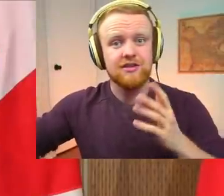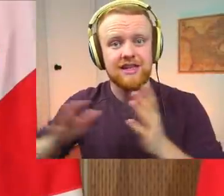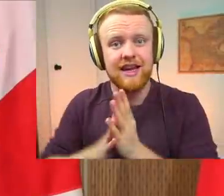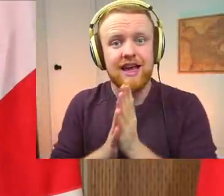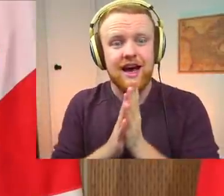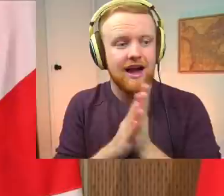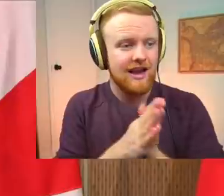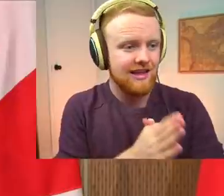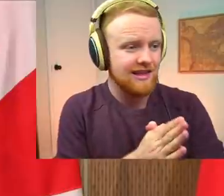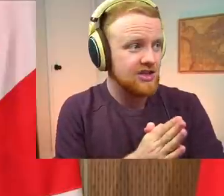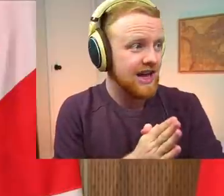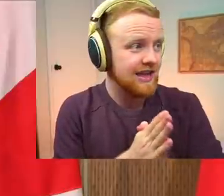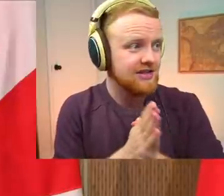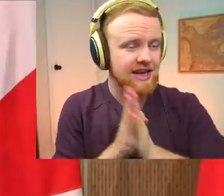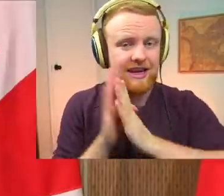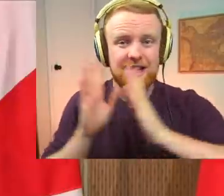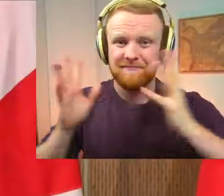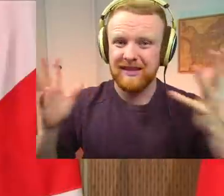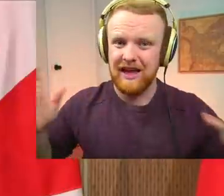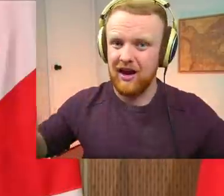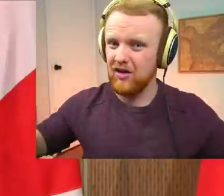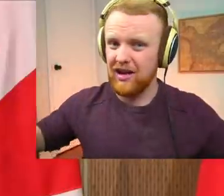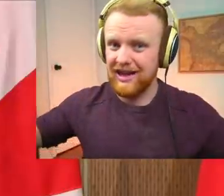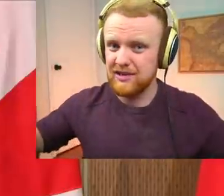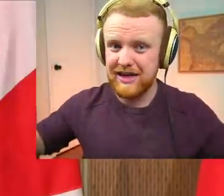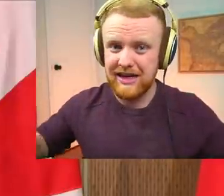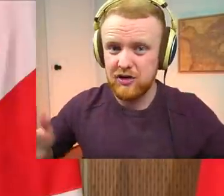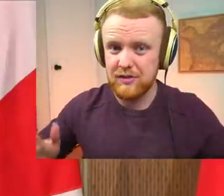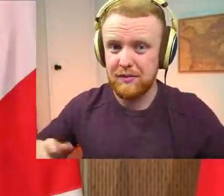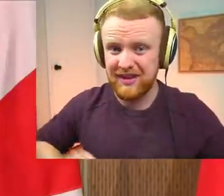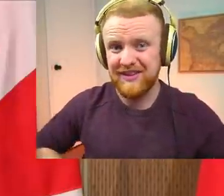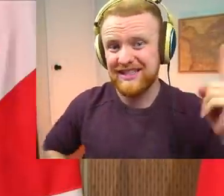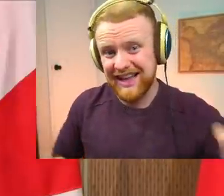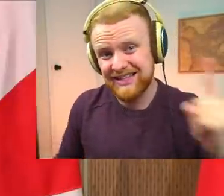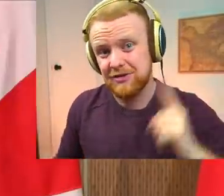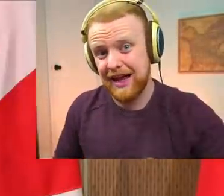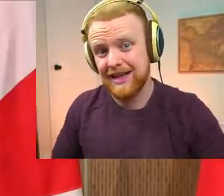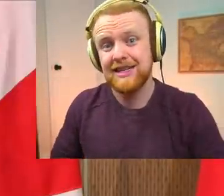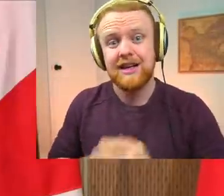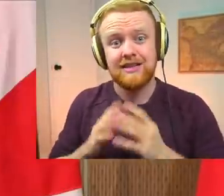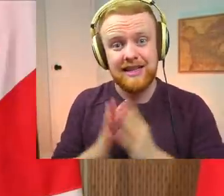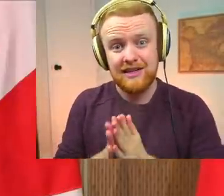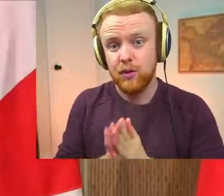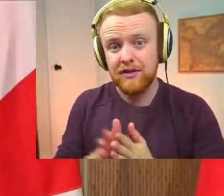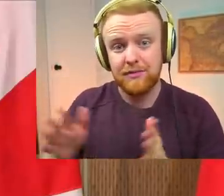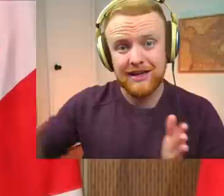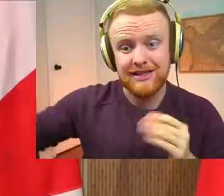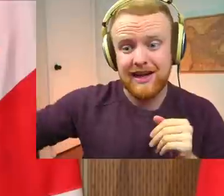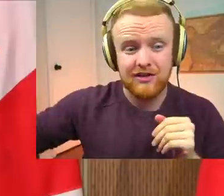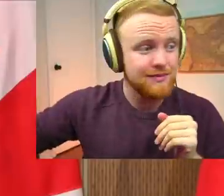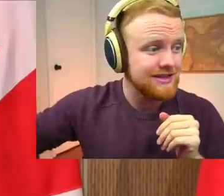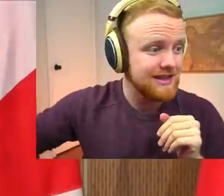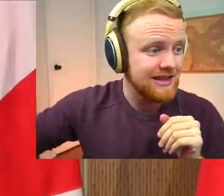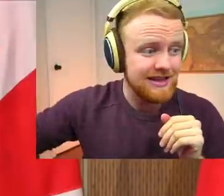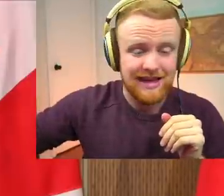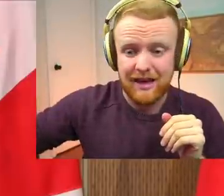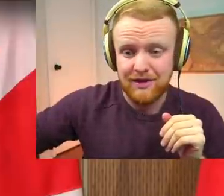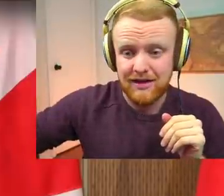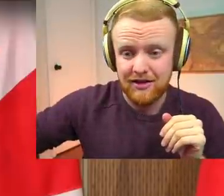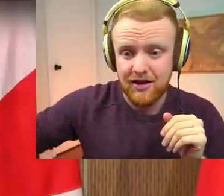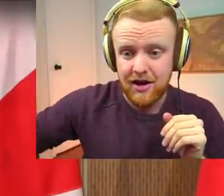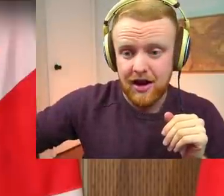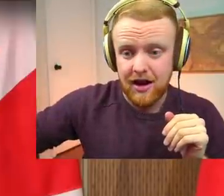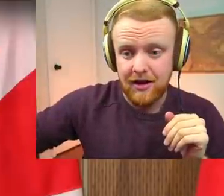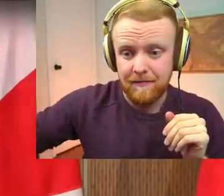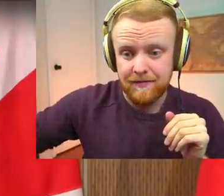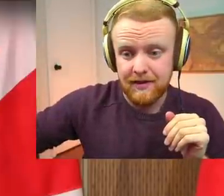questions here. They're saying in the chat, you're saying, has there been any news about benefits? Yes, there has. Today's one of the biggest announcements that has happened